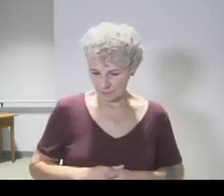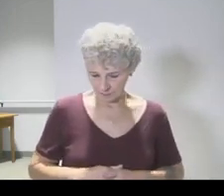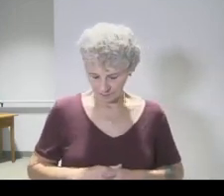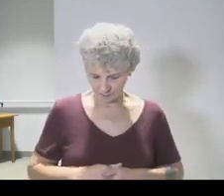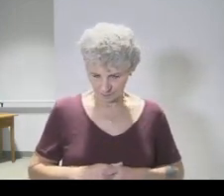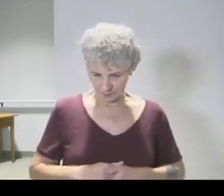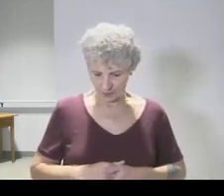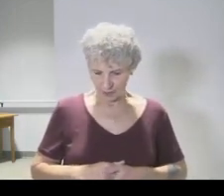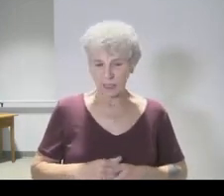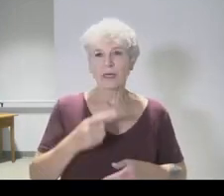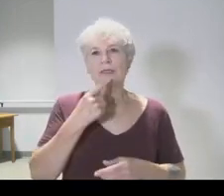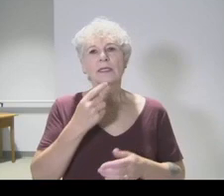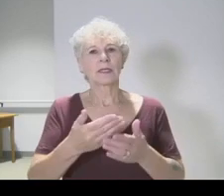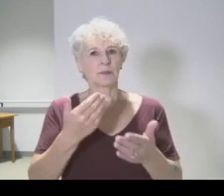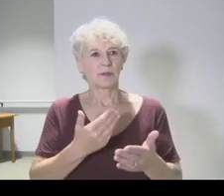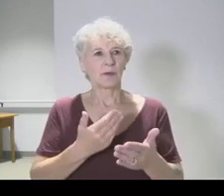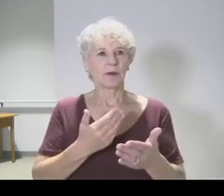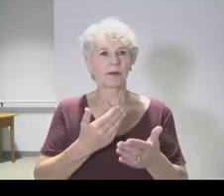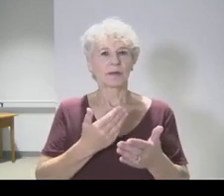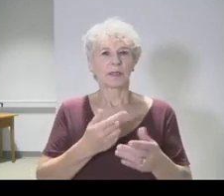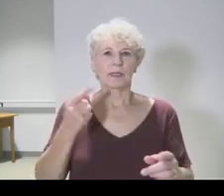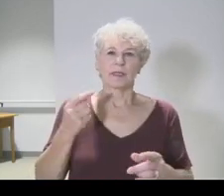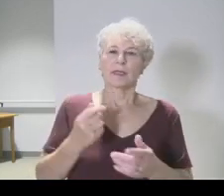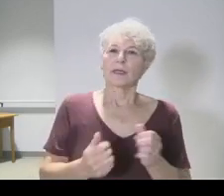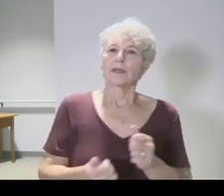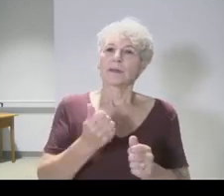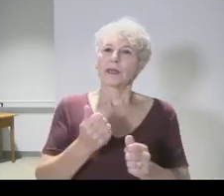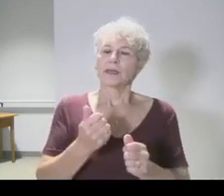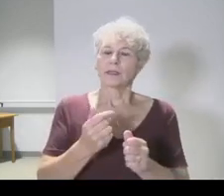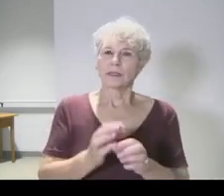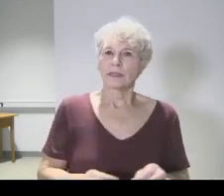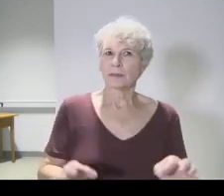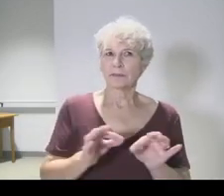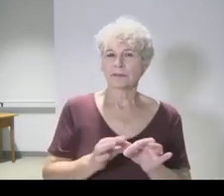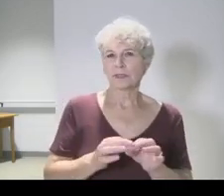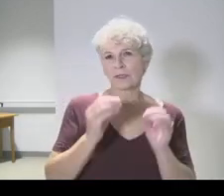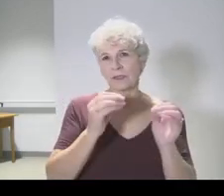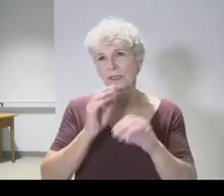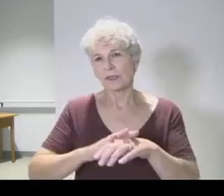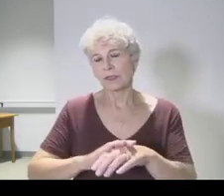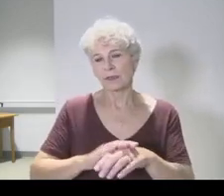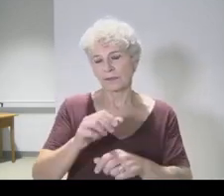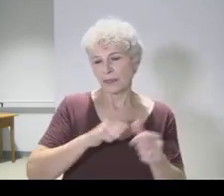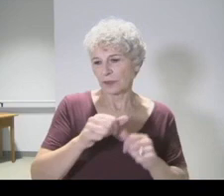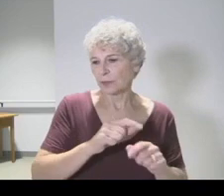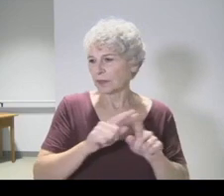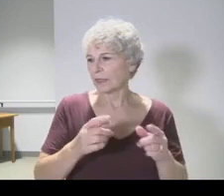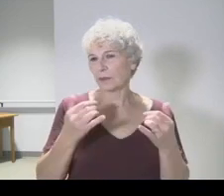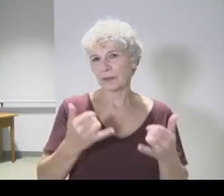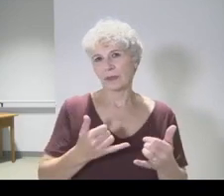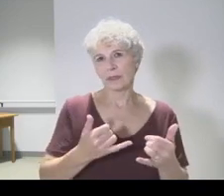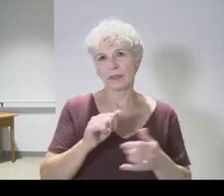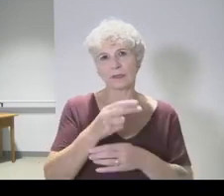As I stated earlier, one of the main purposes of this letter is to teach on fellowship. But now we're seeing John add an